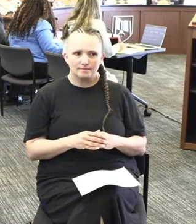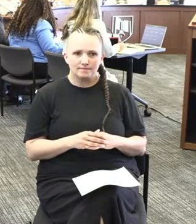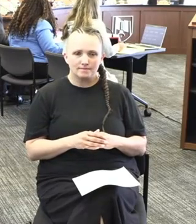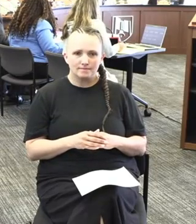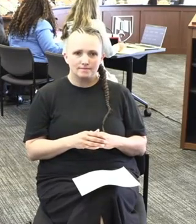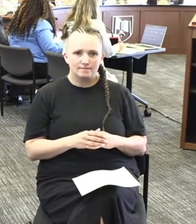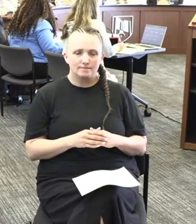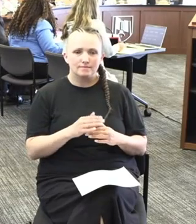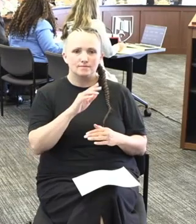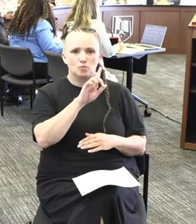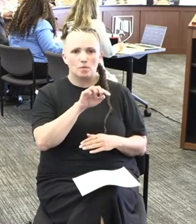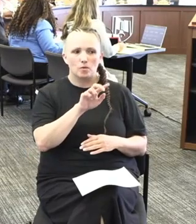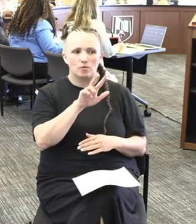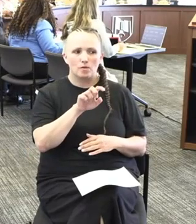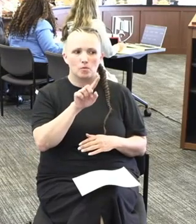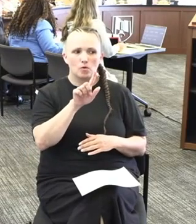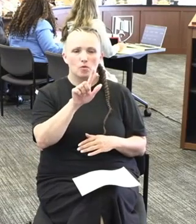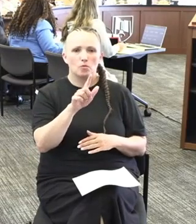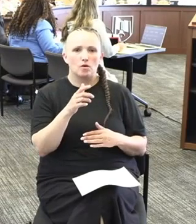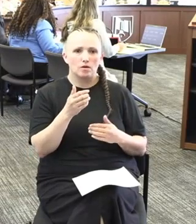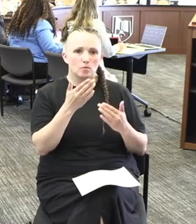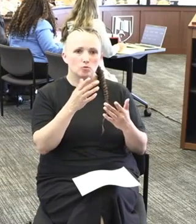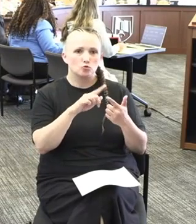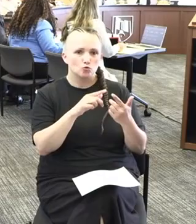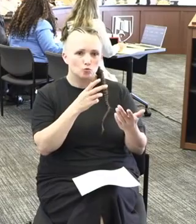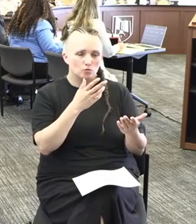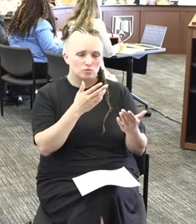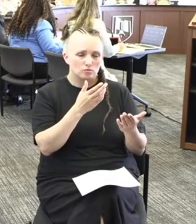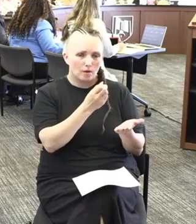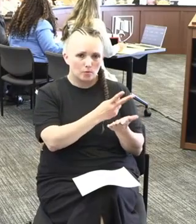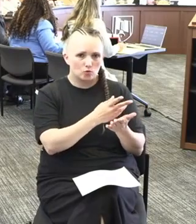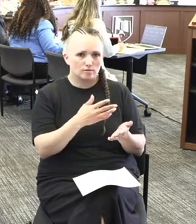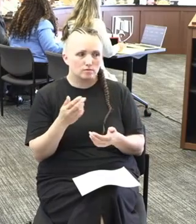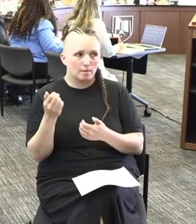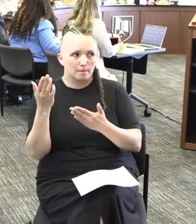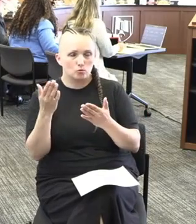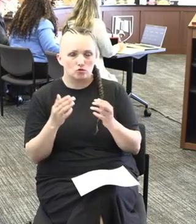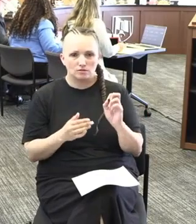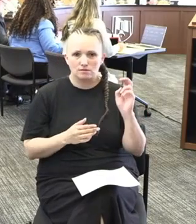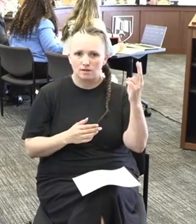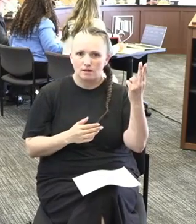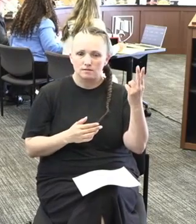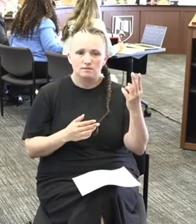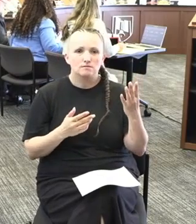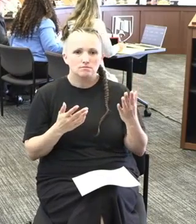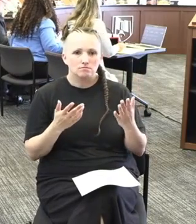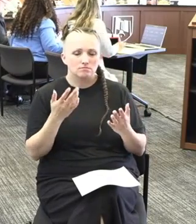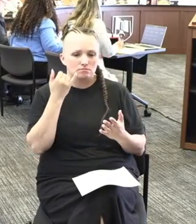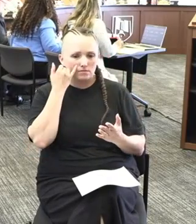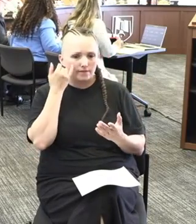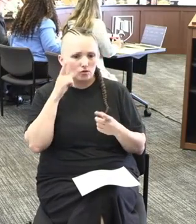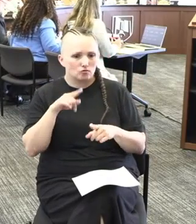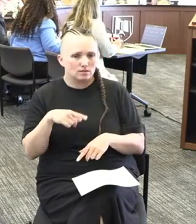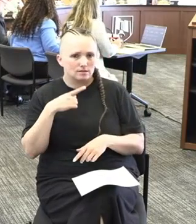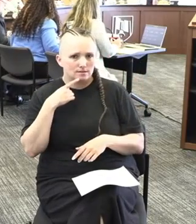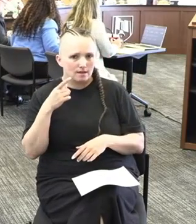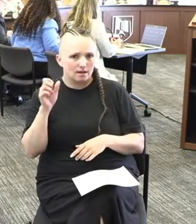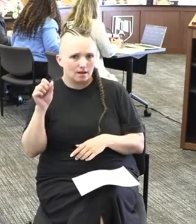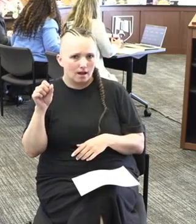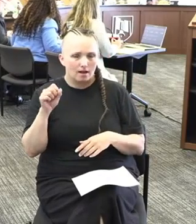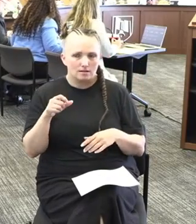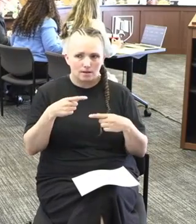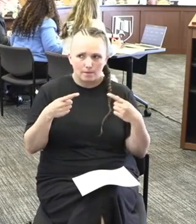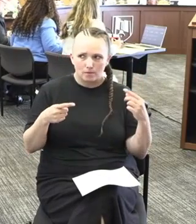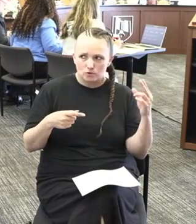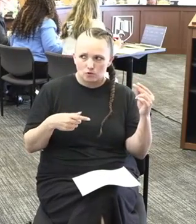Under item 1.3.1, I need a motion to approve. Motion to approve. Second. All those in favor say aye. Aye. All those opposed